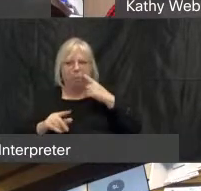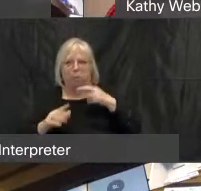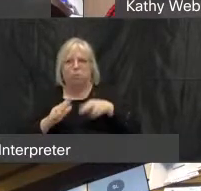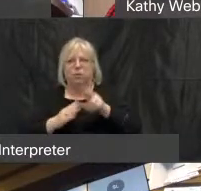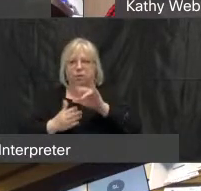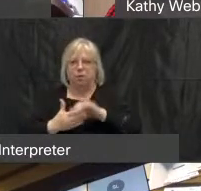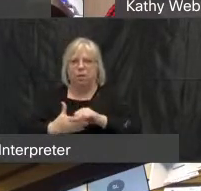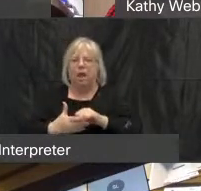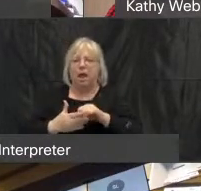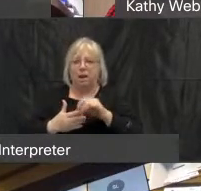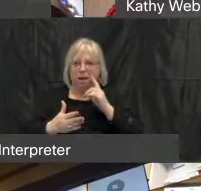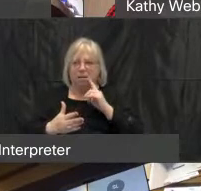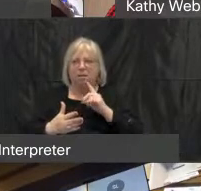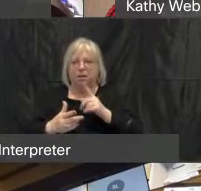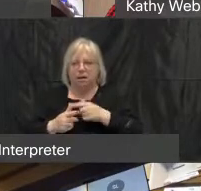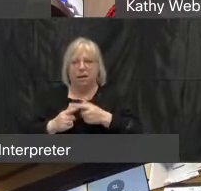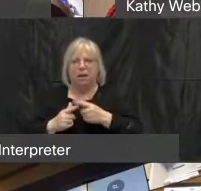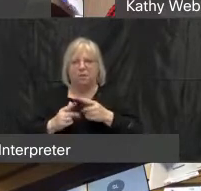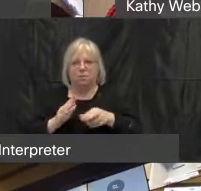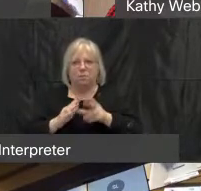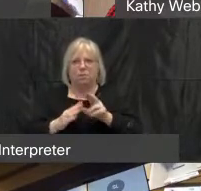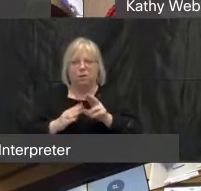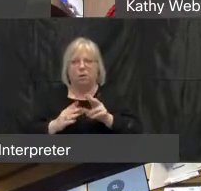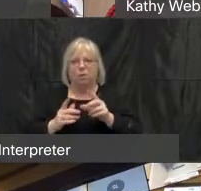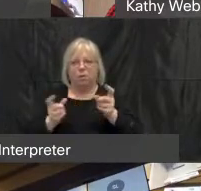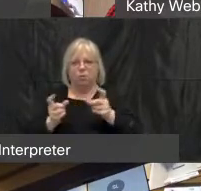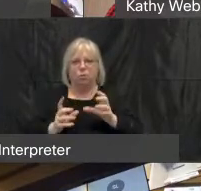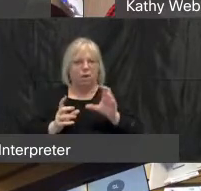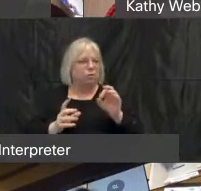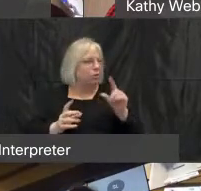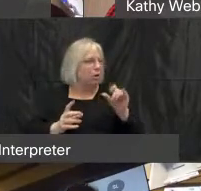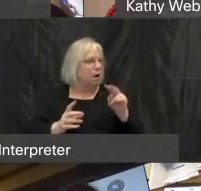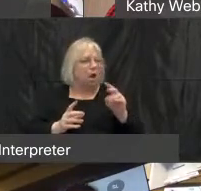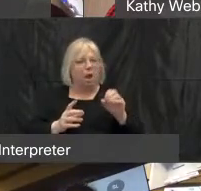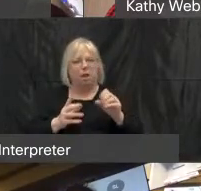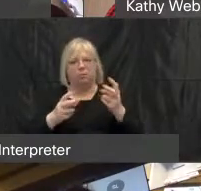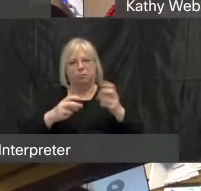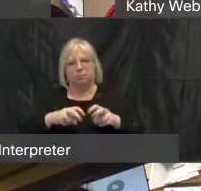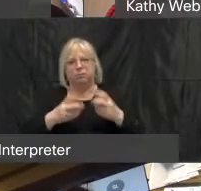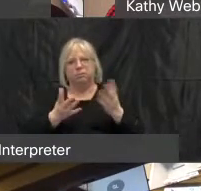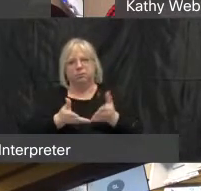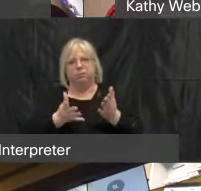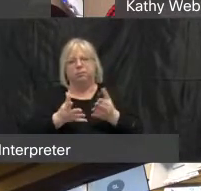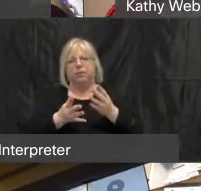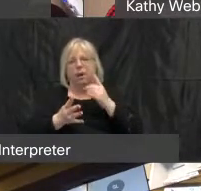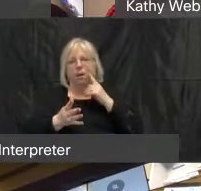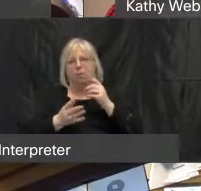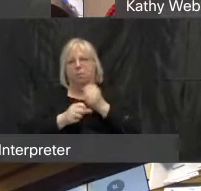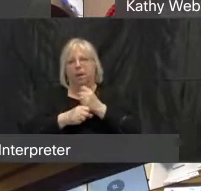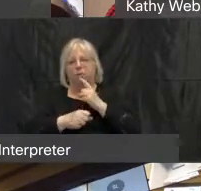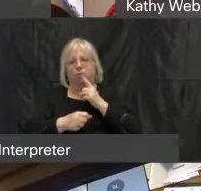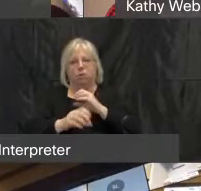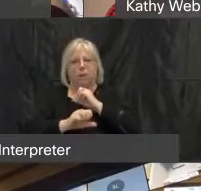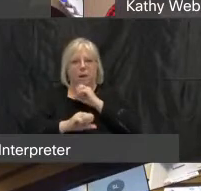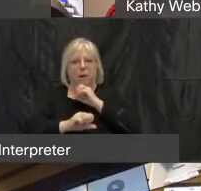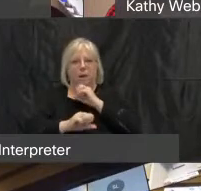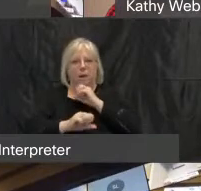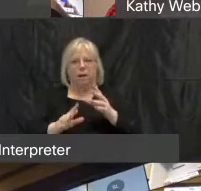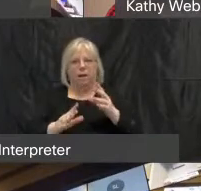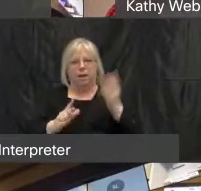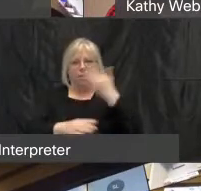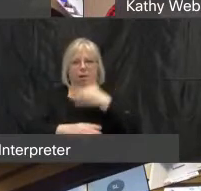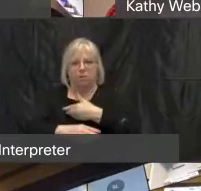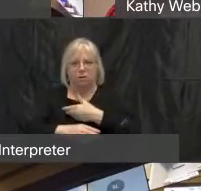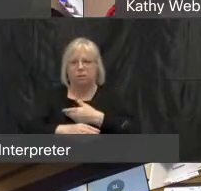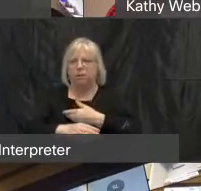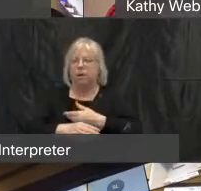that, and we'll review it with the Director Collins, and we want to make sure that nothing slips by.